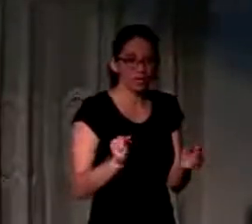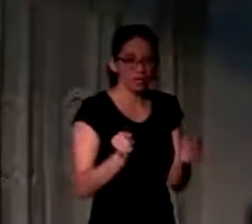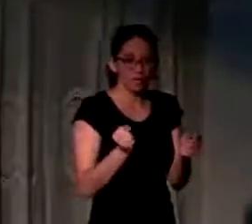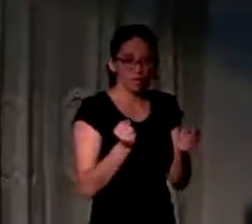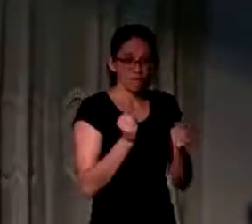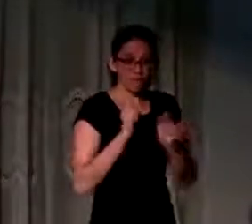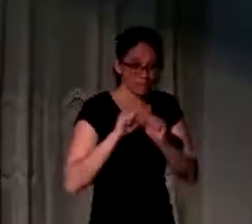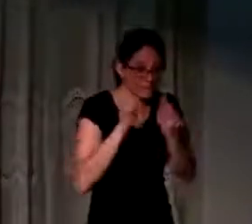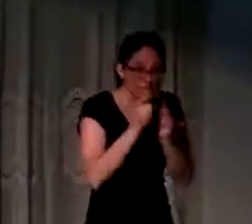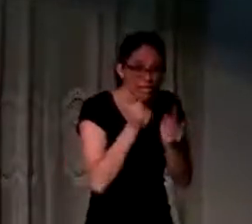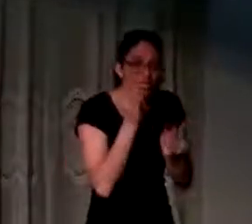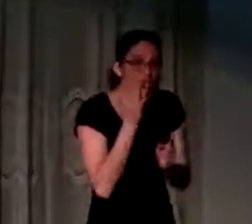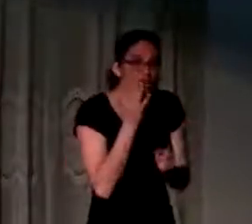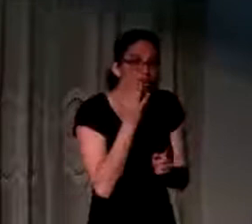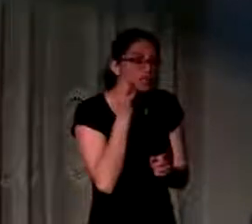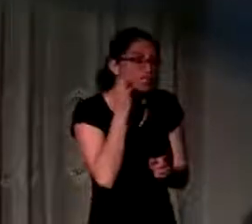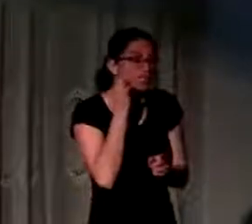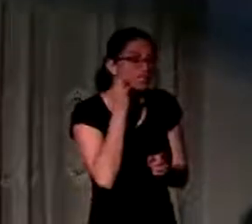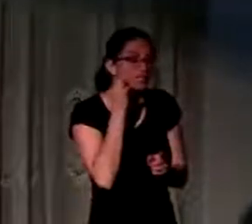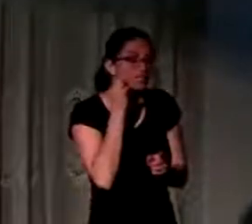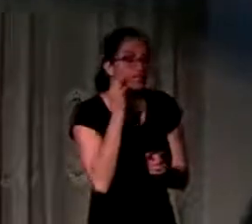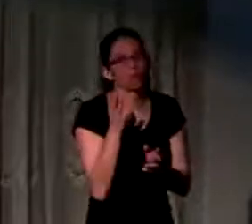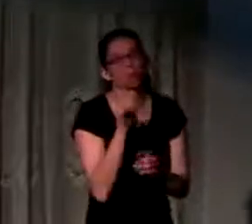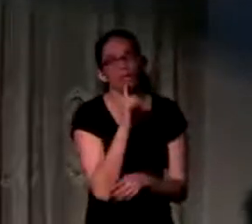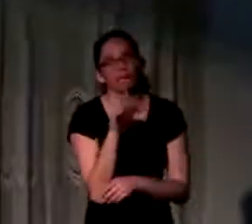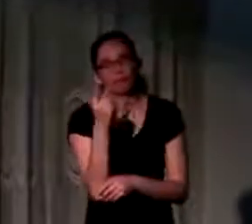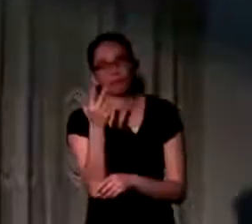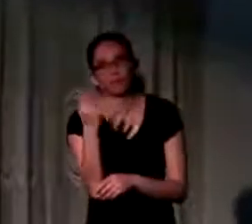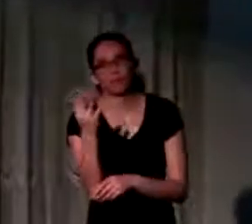of colors, only 3 or 4 actually,